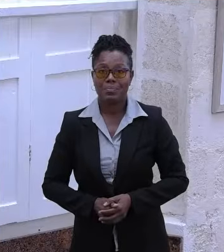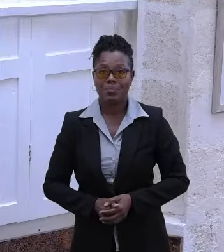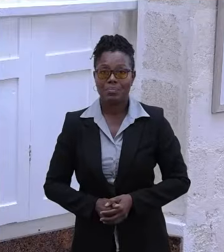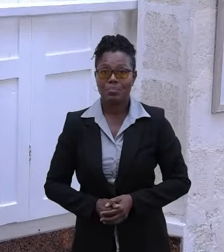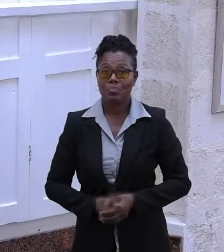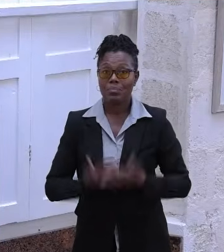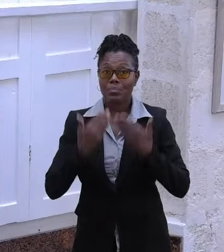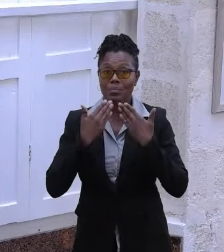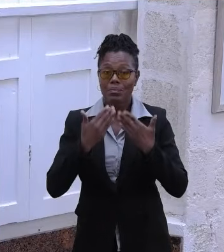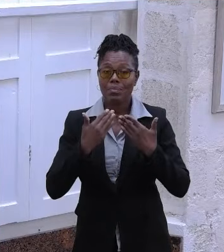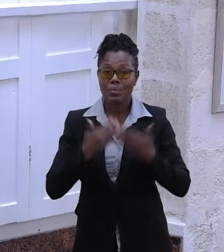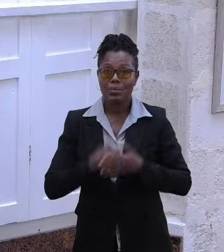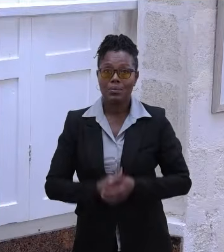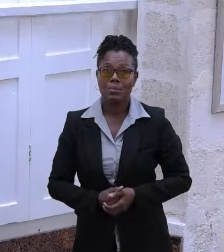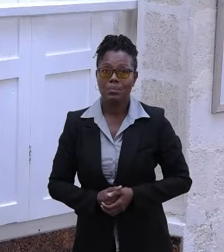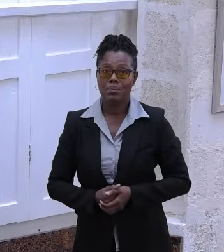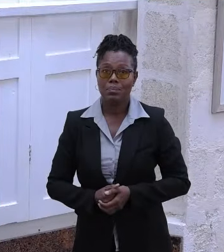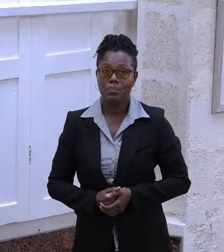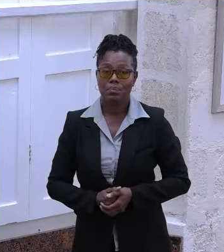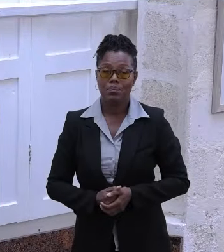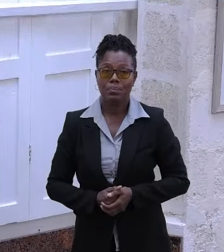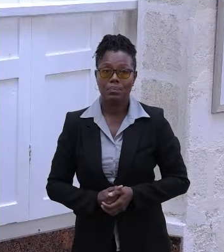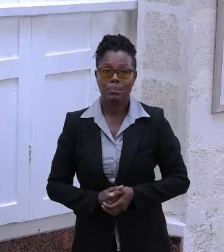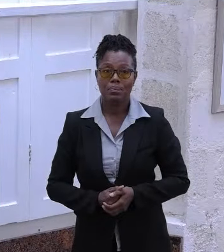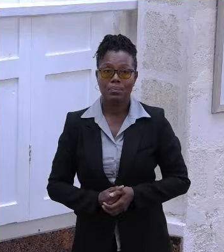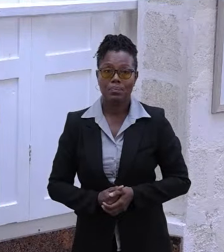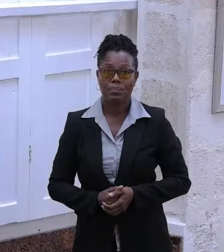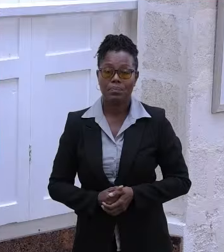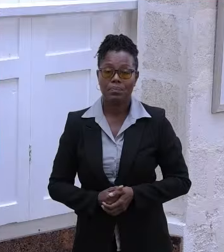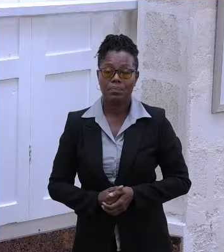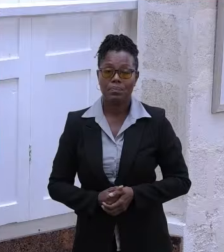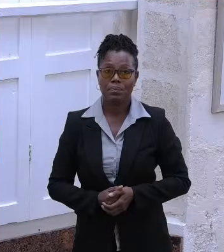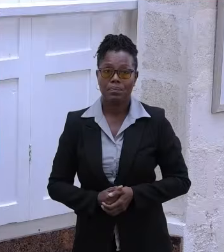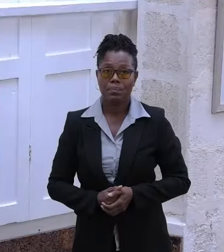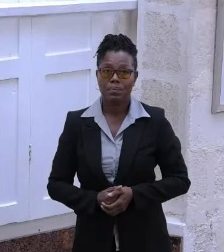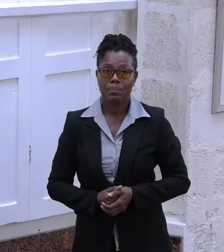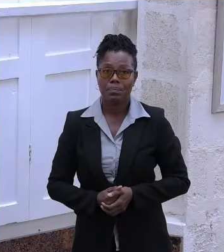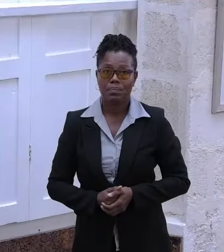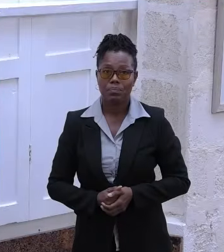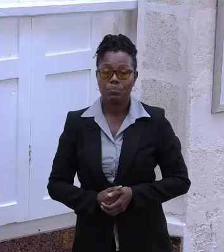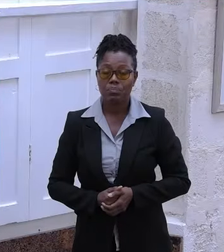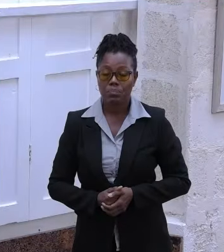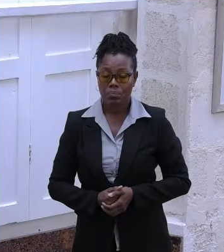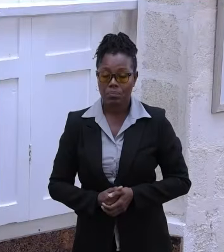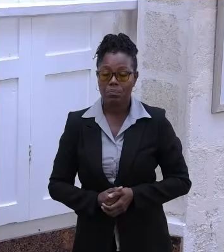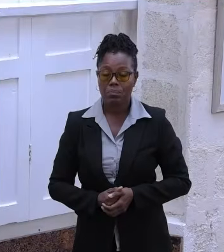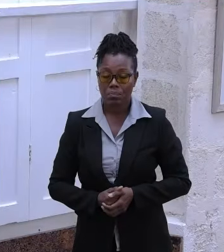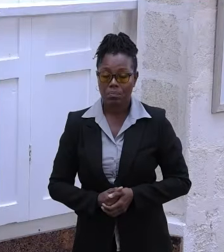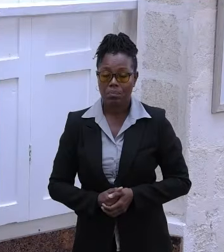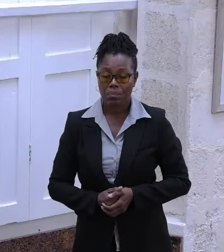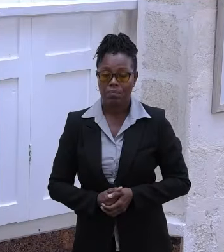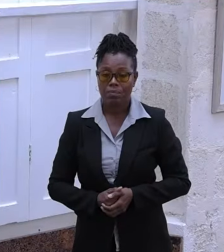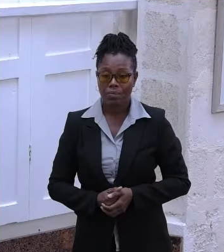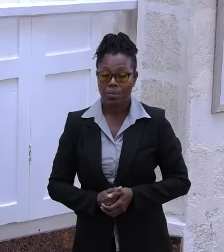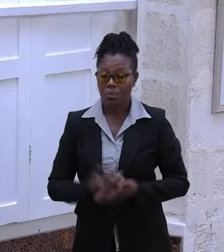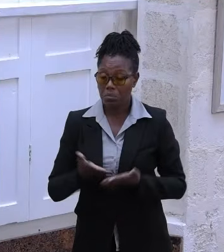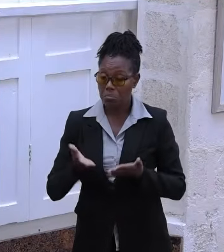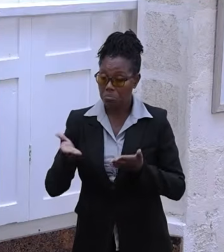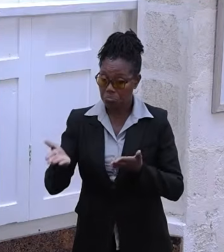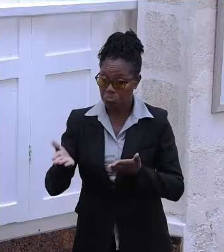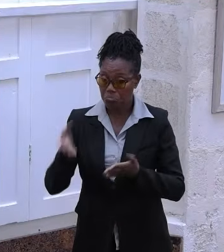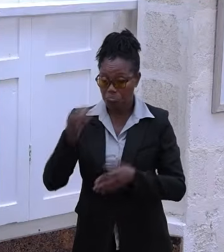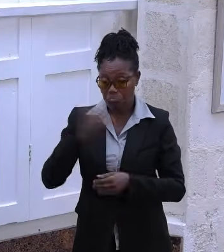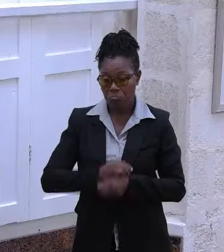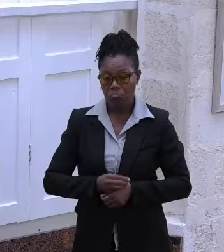Thank you for your honesty. And he gives way to the expert, which means